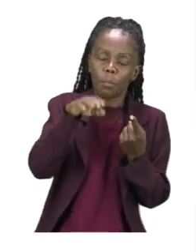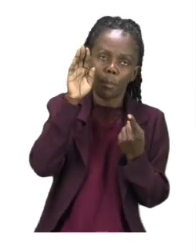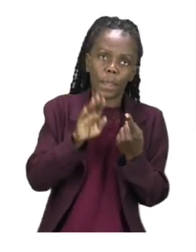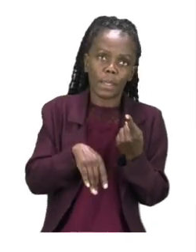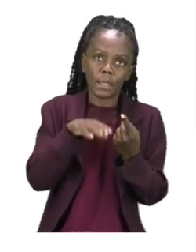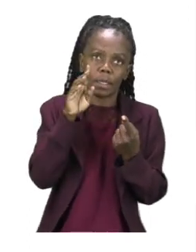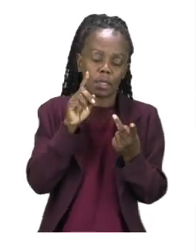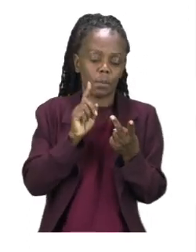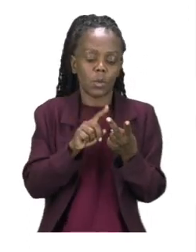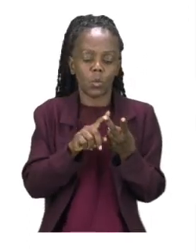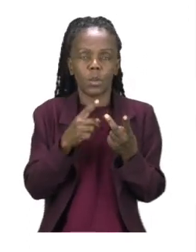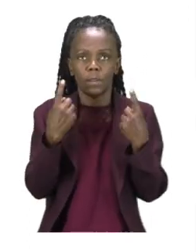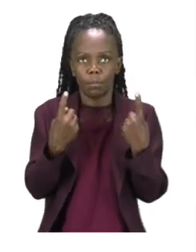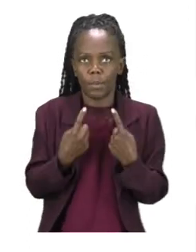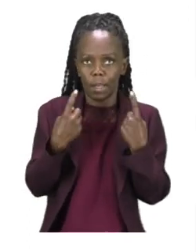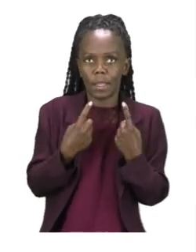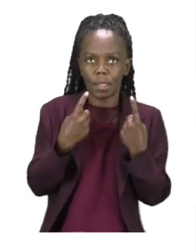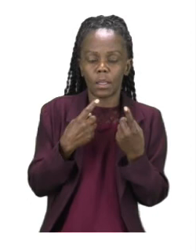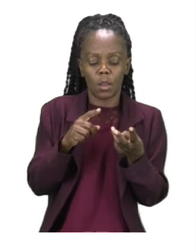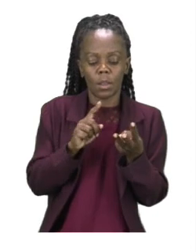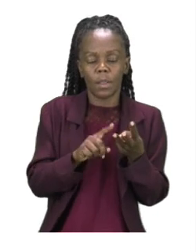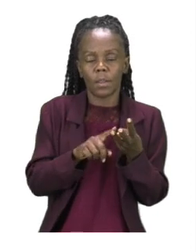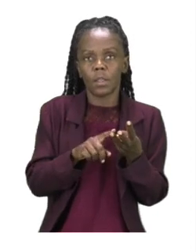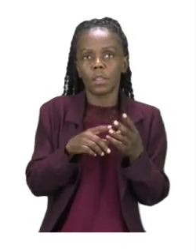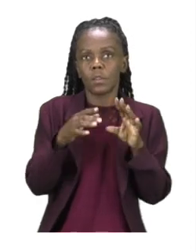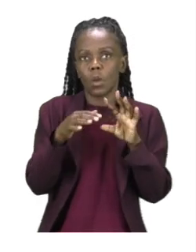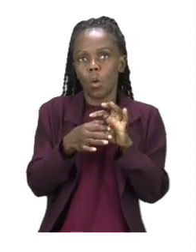playing, or homework?